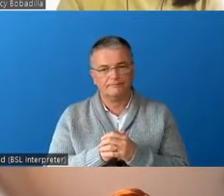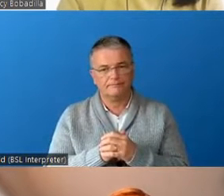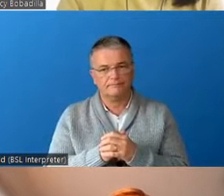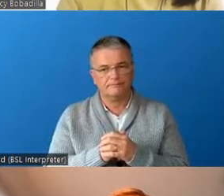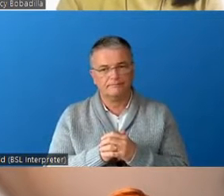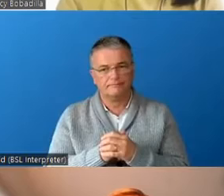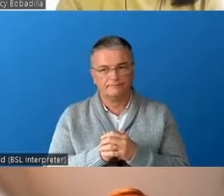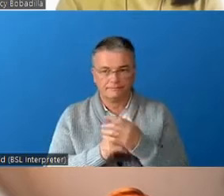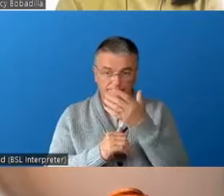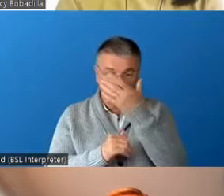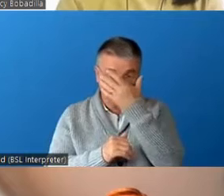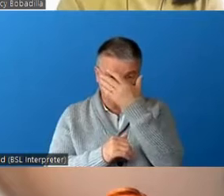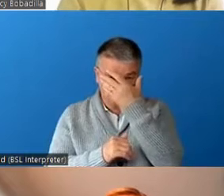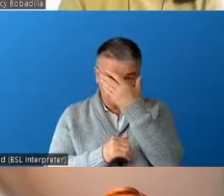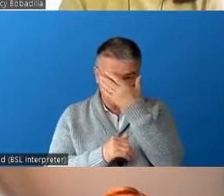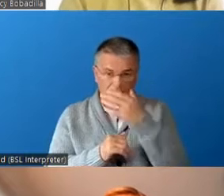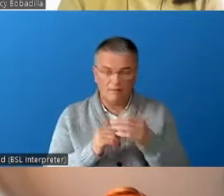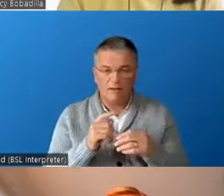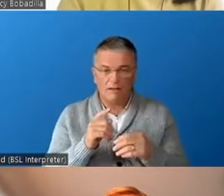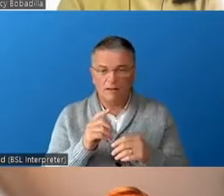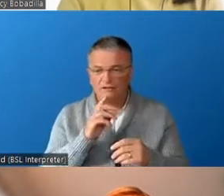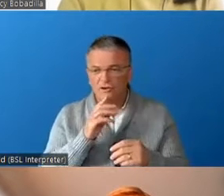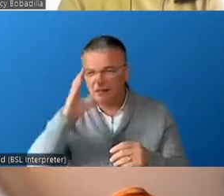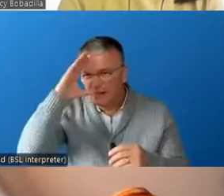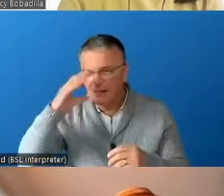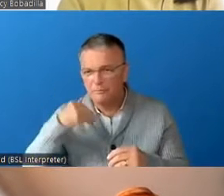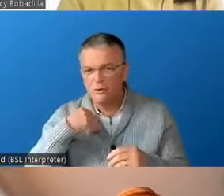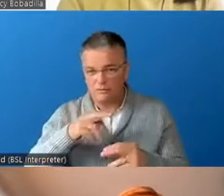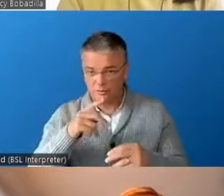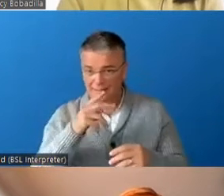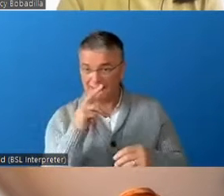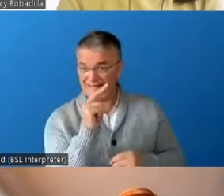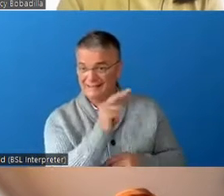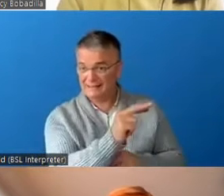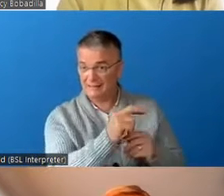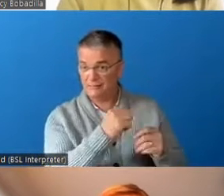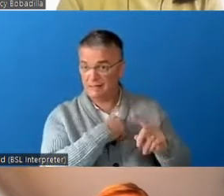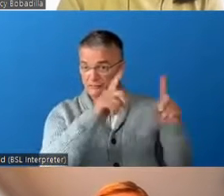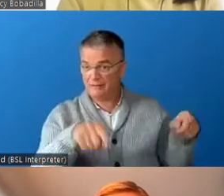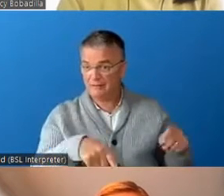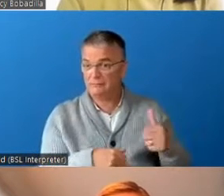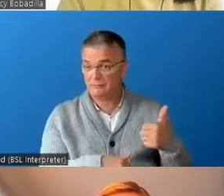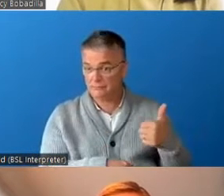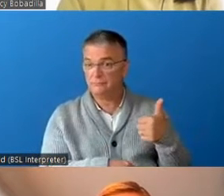All right. Kina, if you can just give me a heads up to see that you can see my screen.